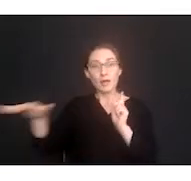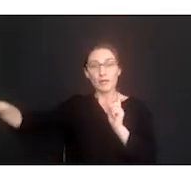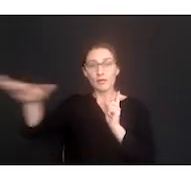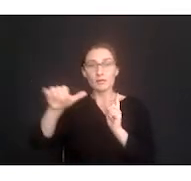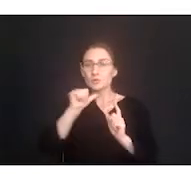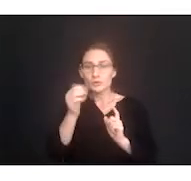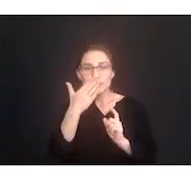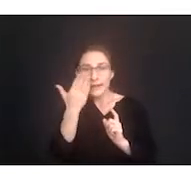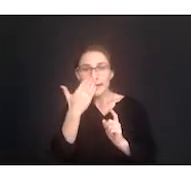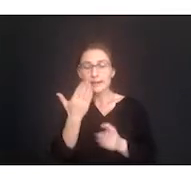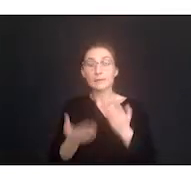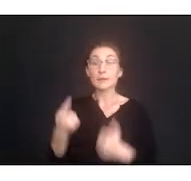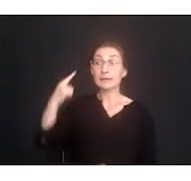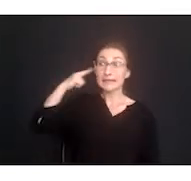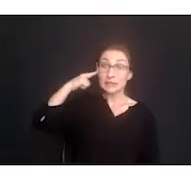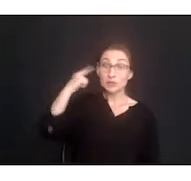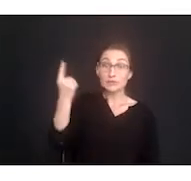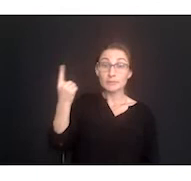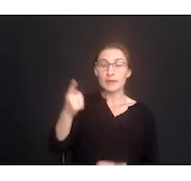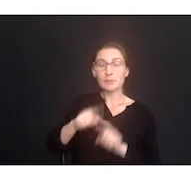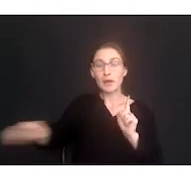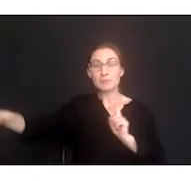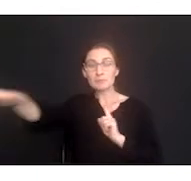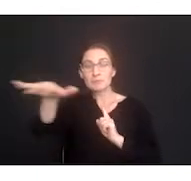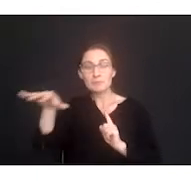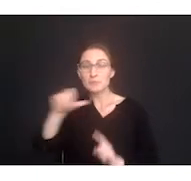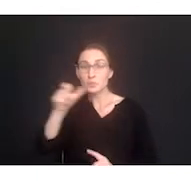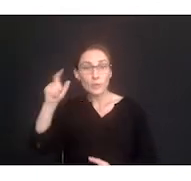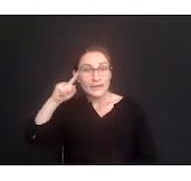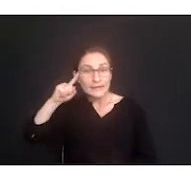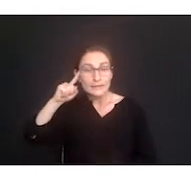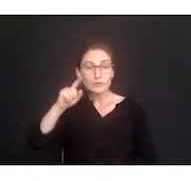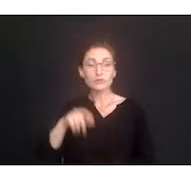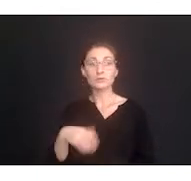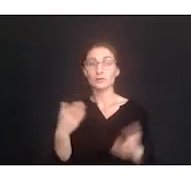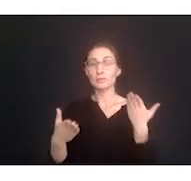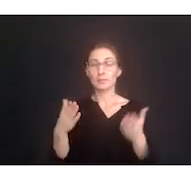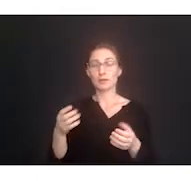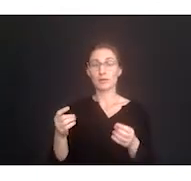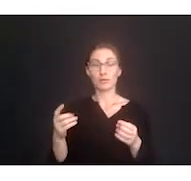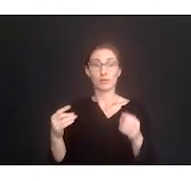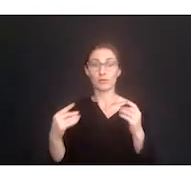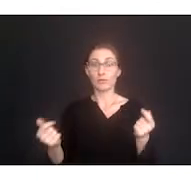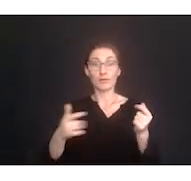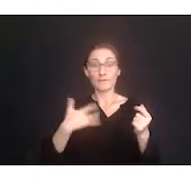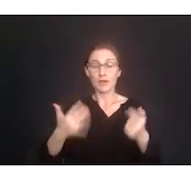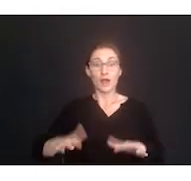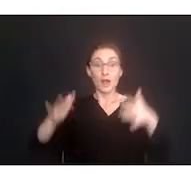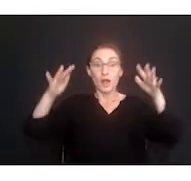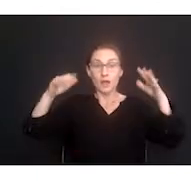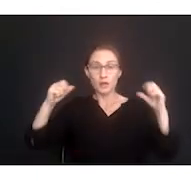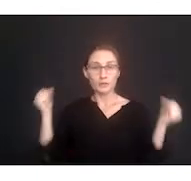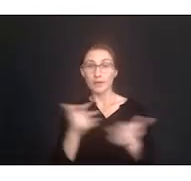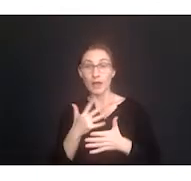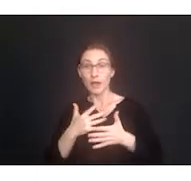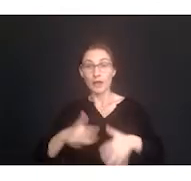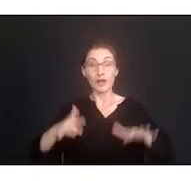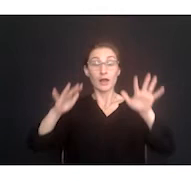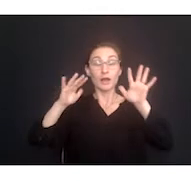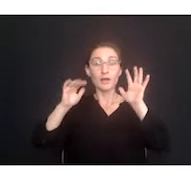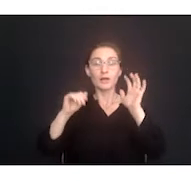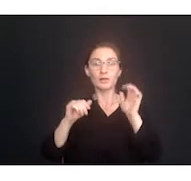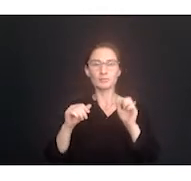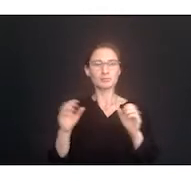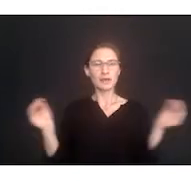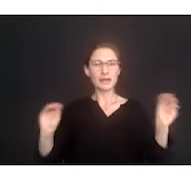may say, I hear something that no one else is hearing. They may have a sudden feeling of fear or a sudden feeling of anxiety out of nowhere, especially